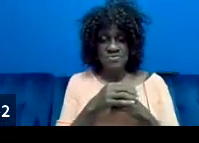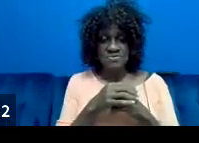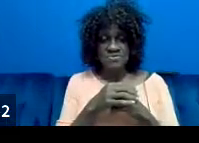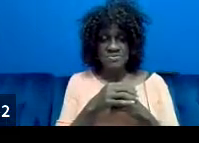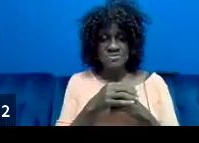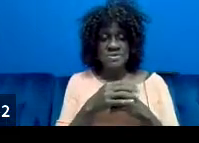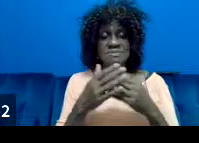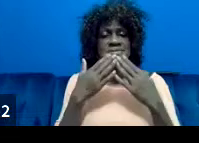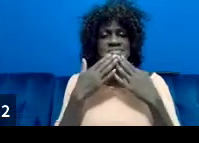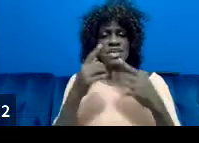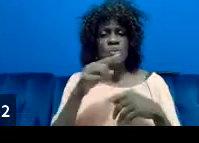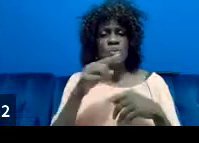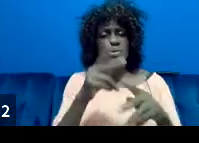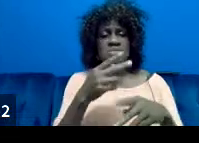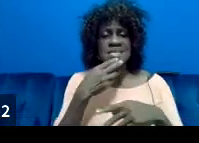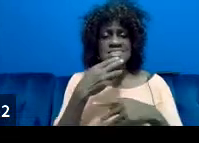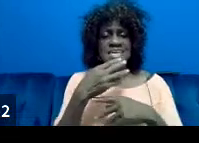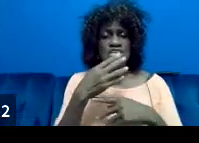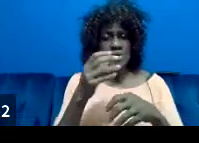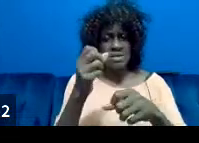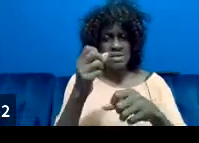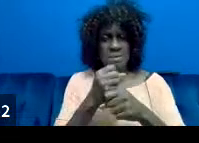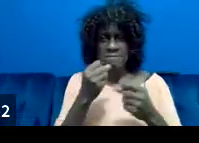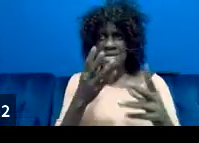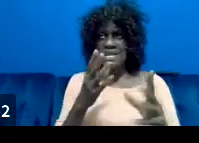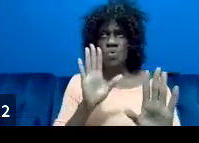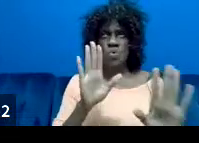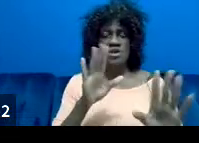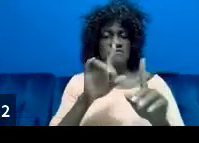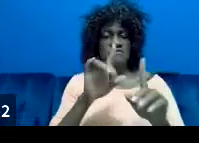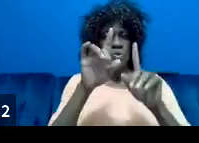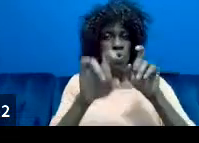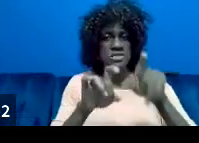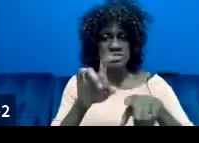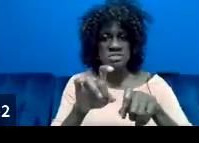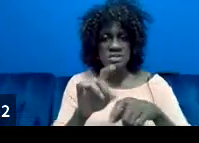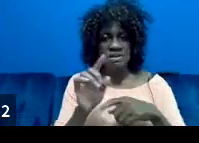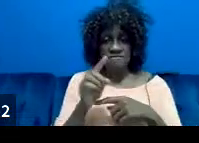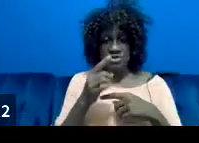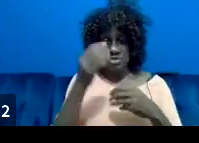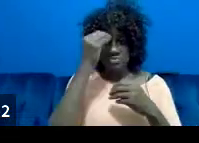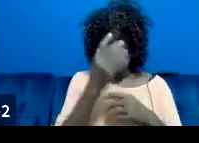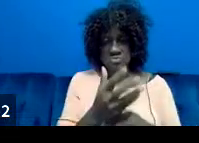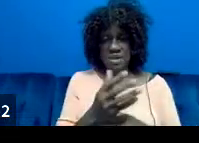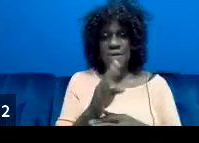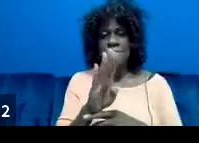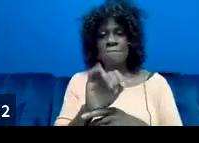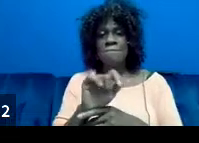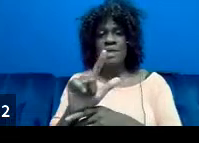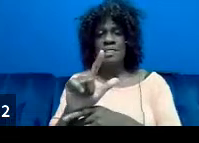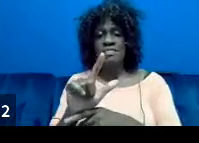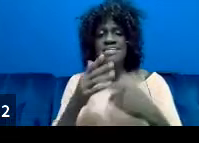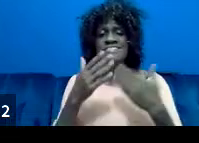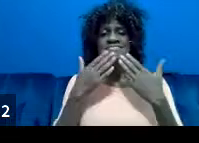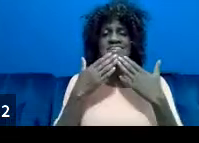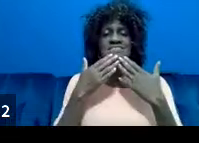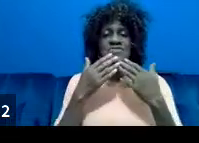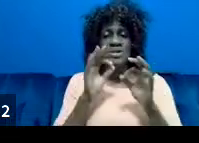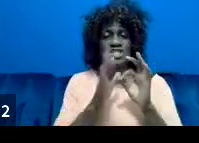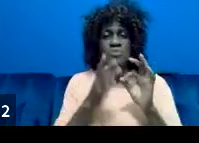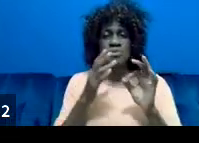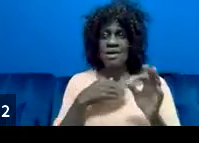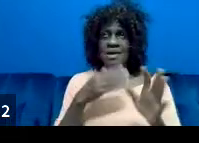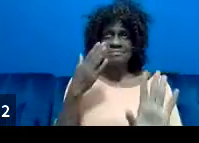Thank you. We've been receiving a lot of great questions. And I guess first what I'd like to say is thank you to the interpreters for keeping up with me. I know